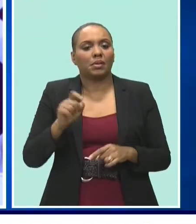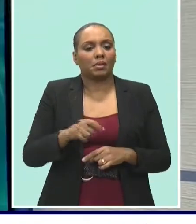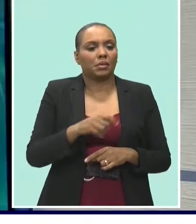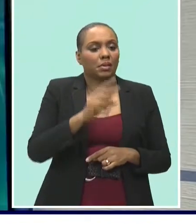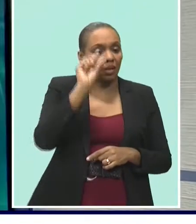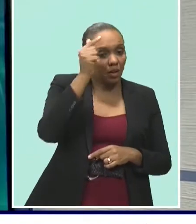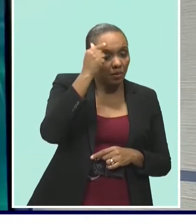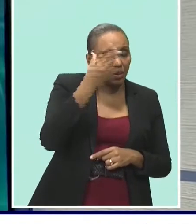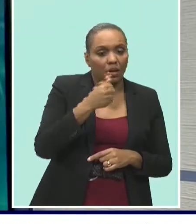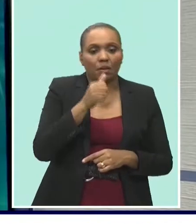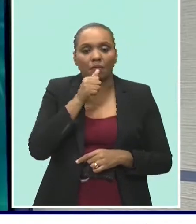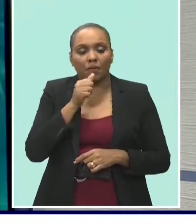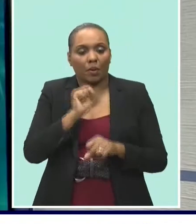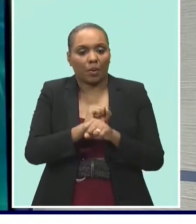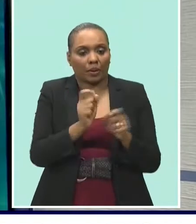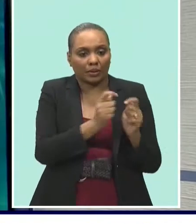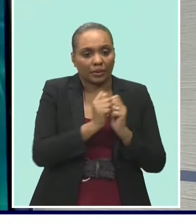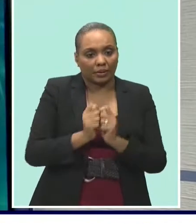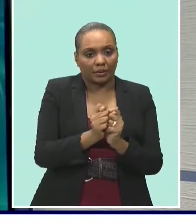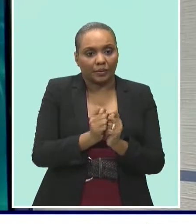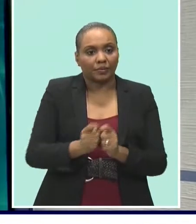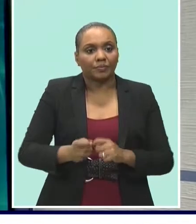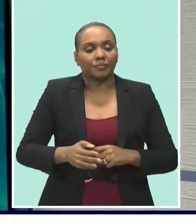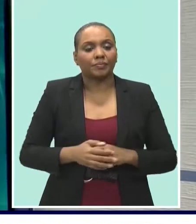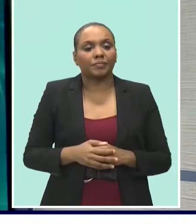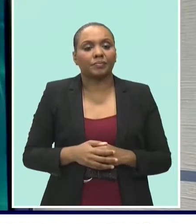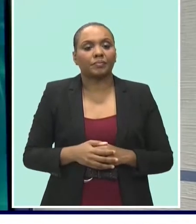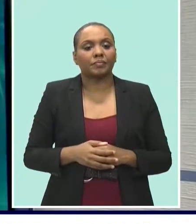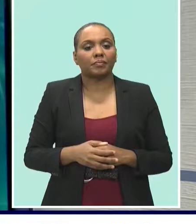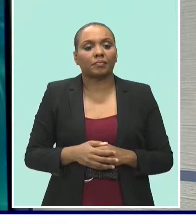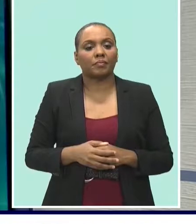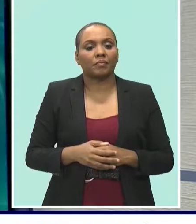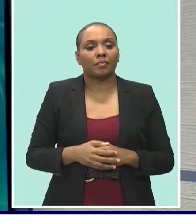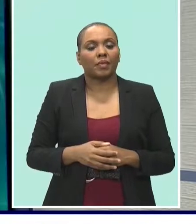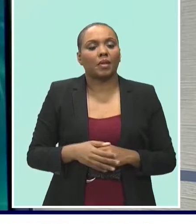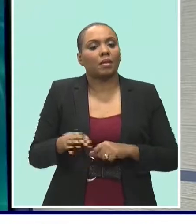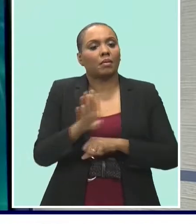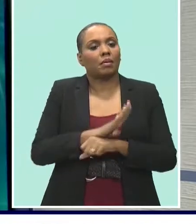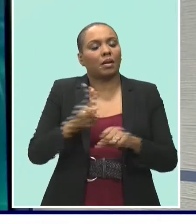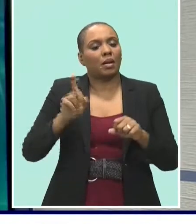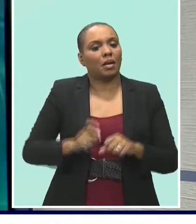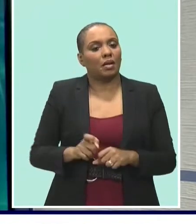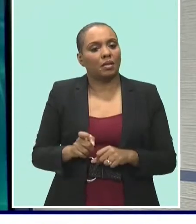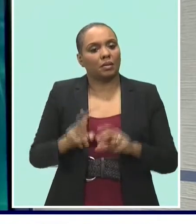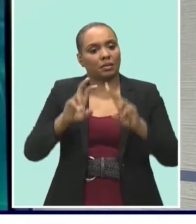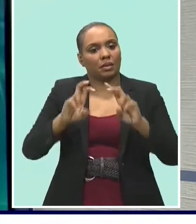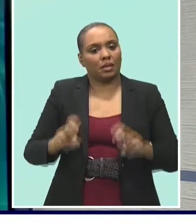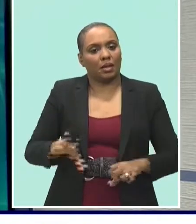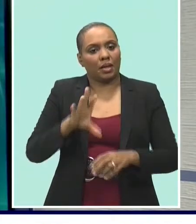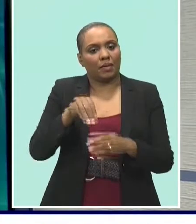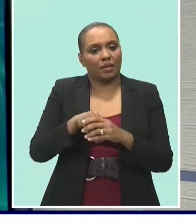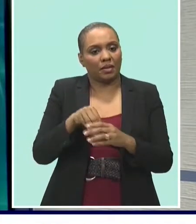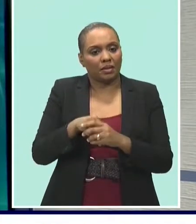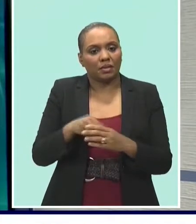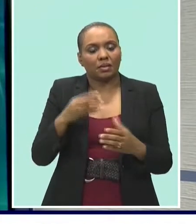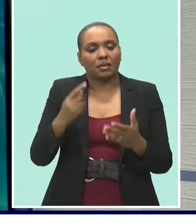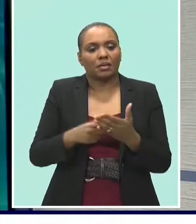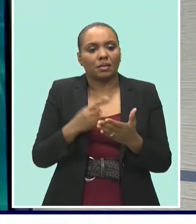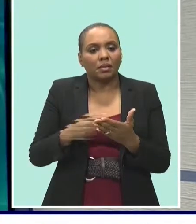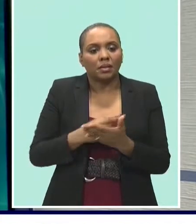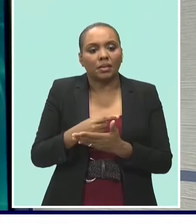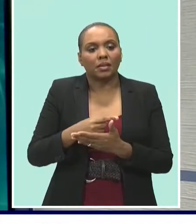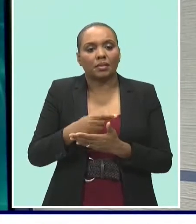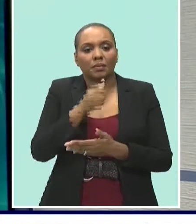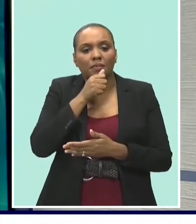effort. Ms. Mottley suggests the country may look at areas of investment where the private sector may be reluctant to take the first